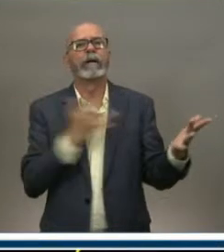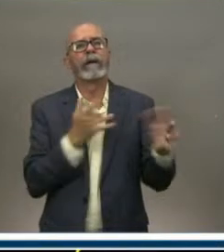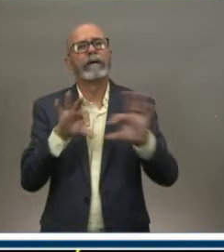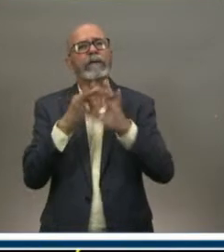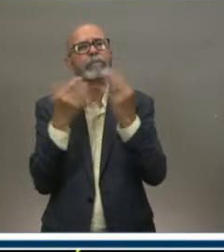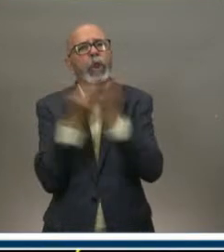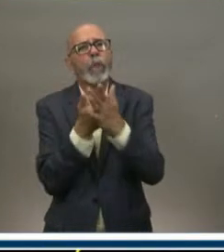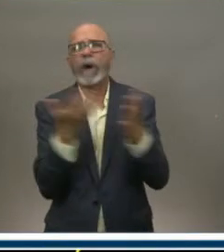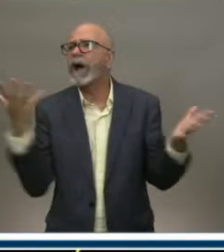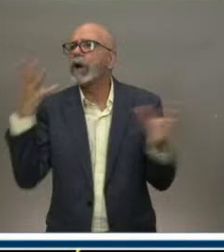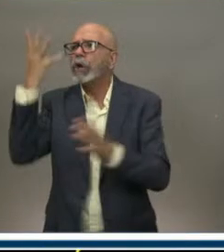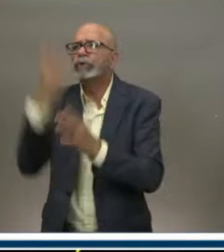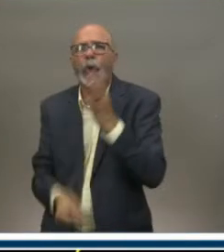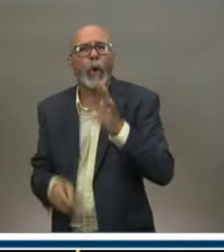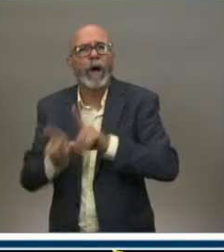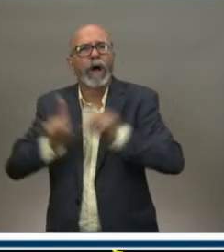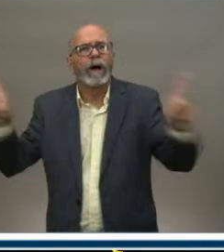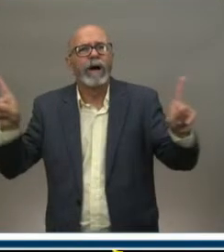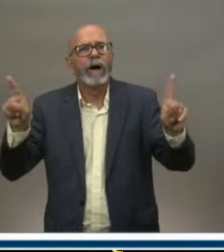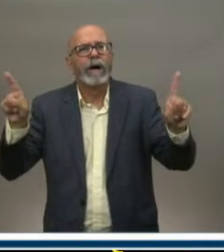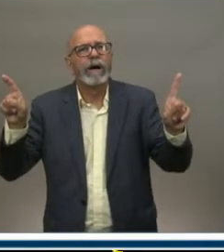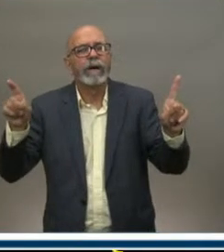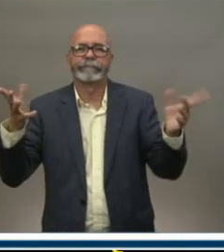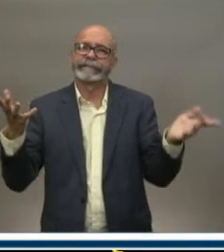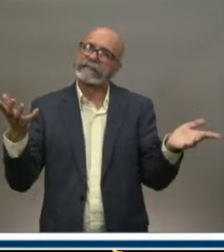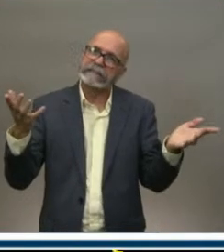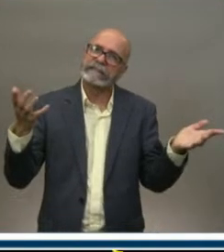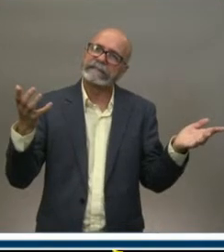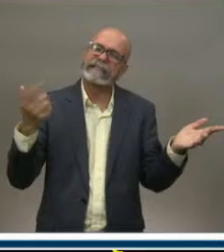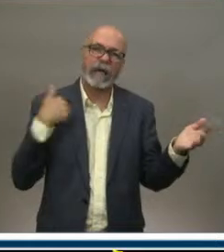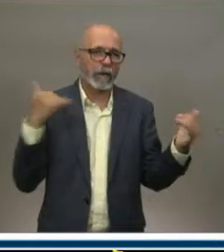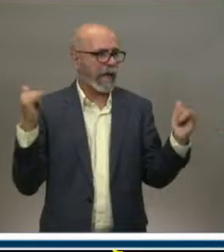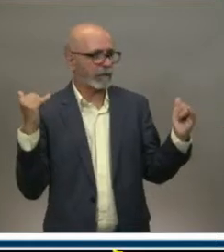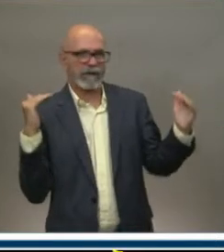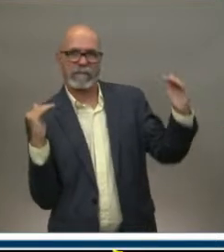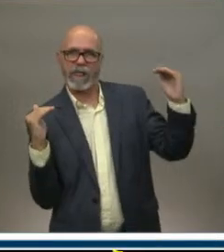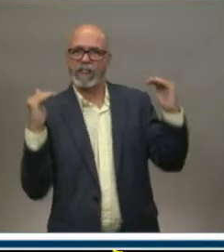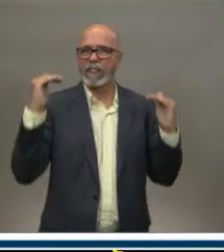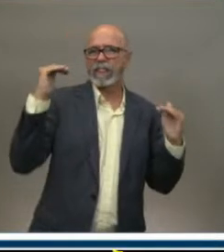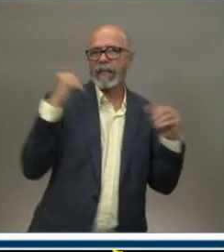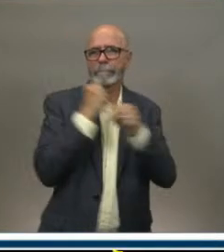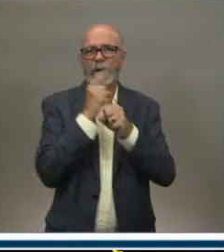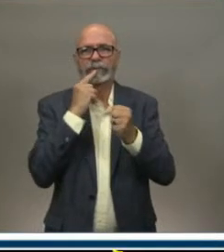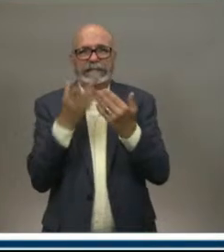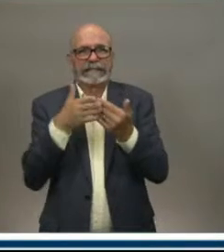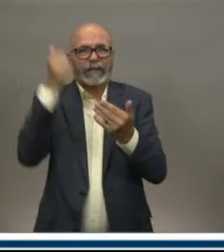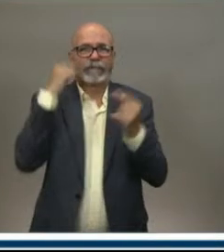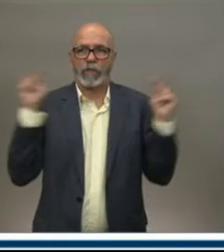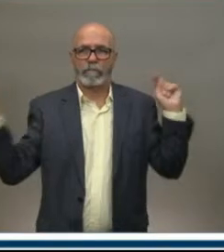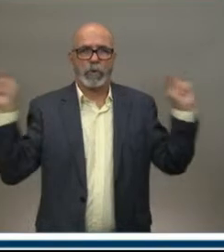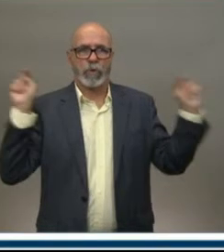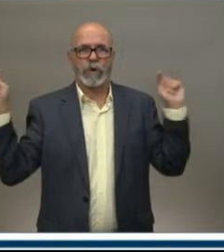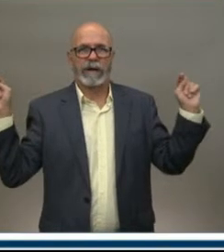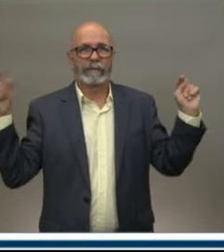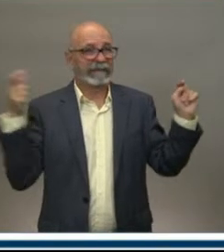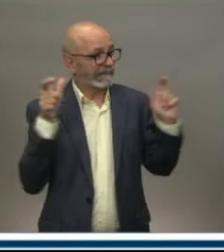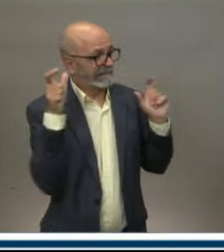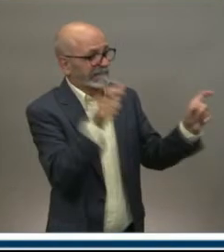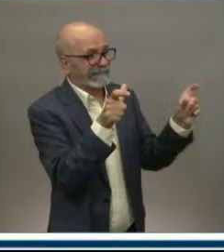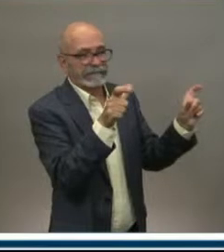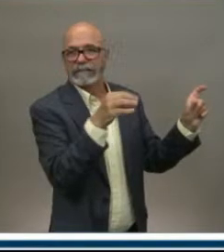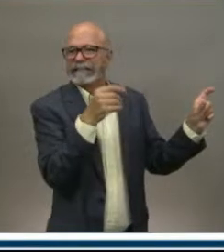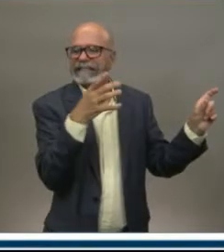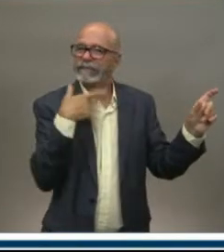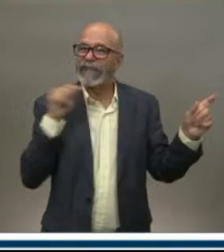we continue to look for those opportunities to strike the right balance, minimizing the risk of infection while also respecting the needs